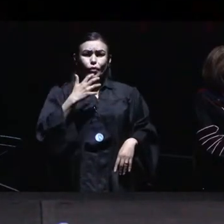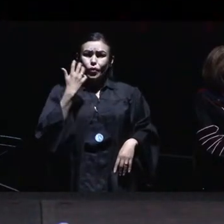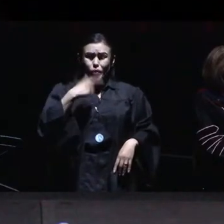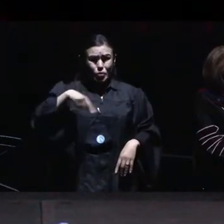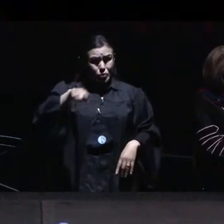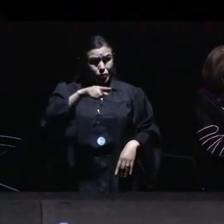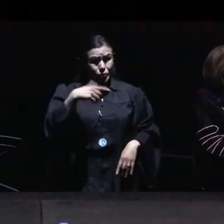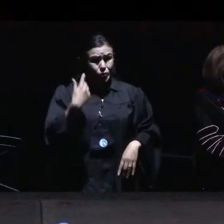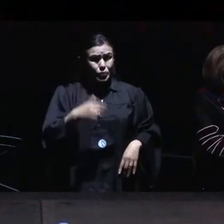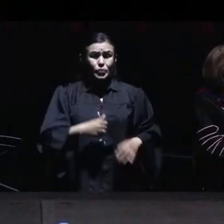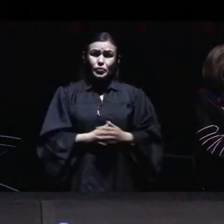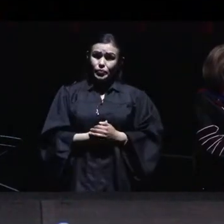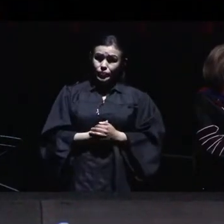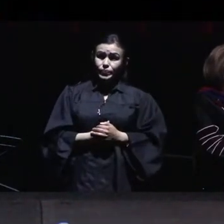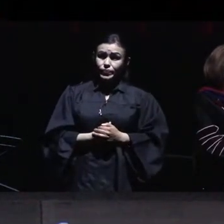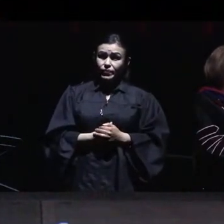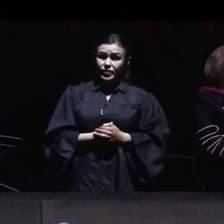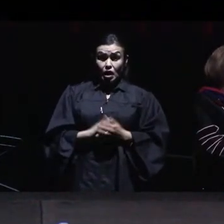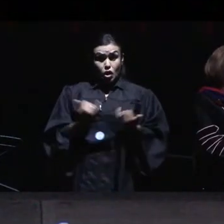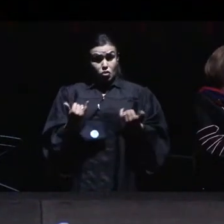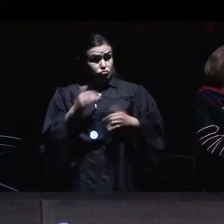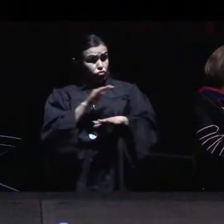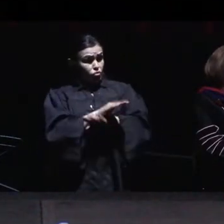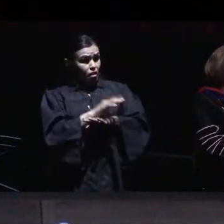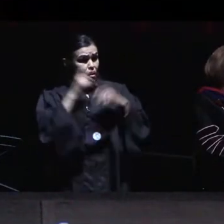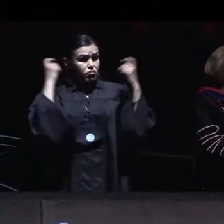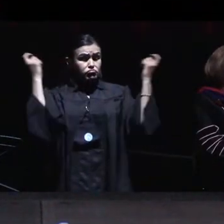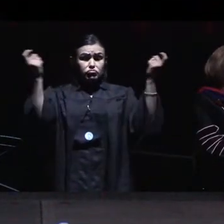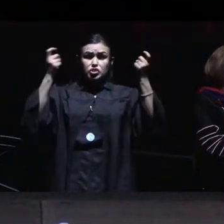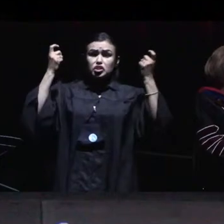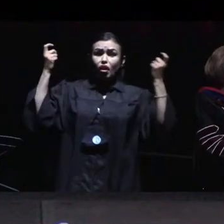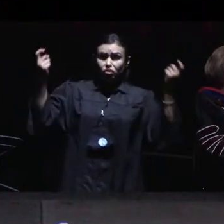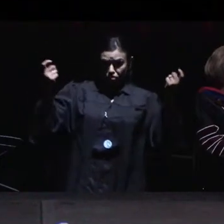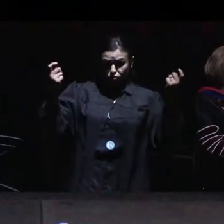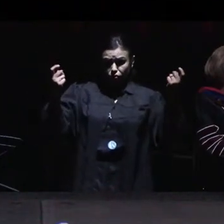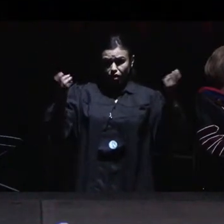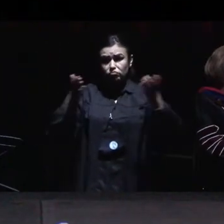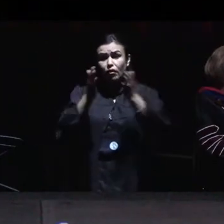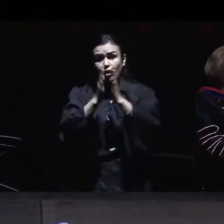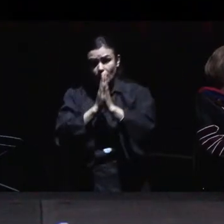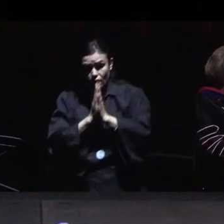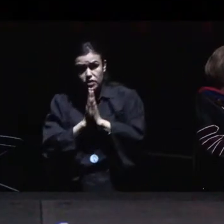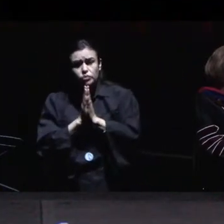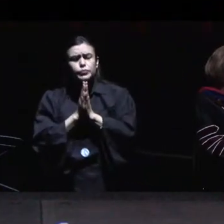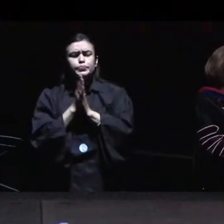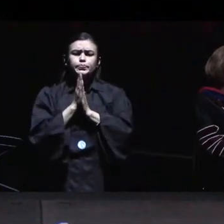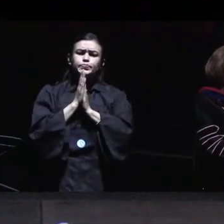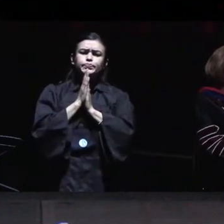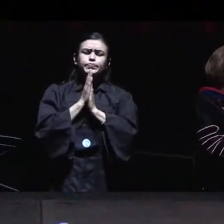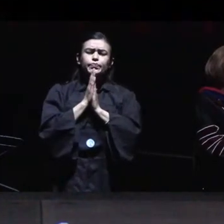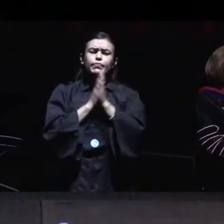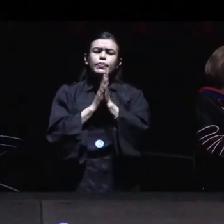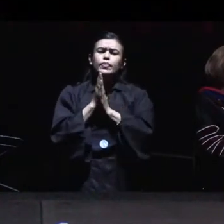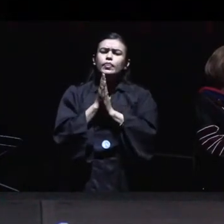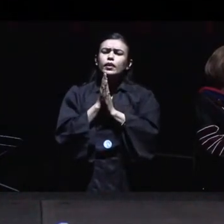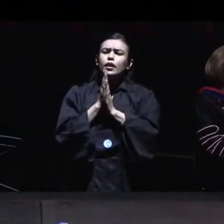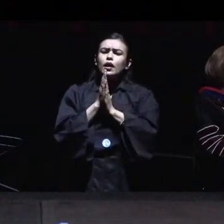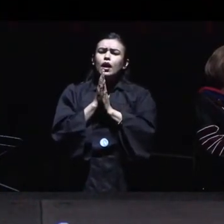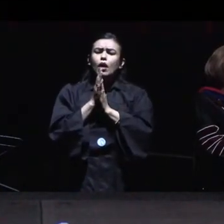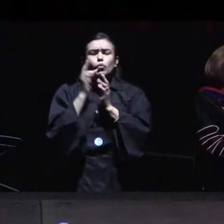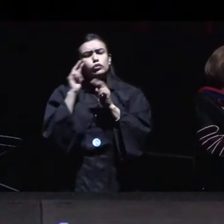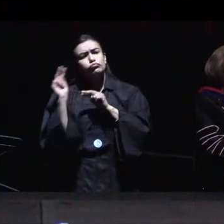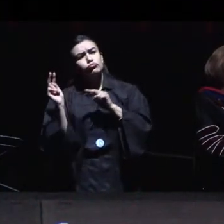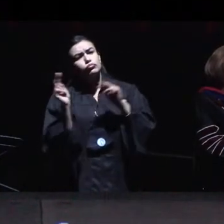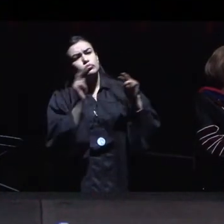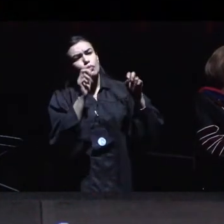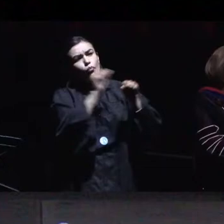As you celebrate tonight, I will ask you a favor. As you celebrate tonight, look into the beautiful star